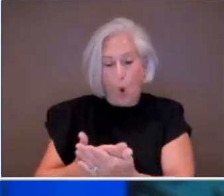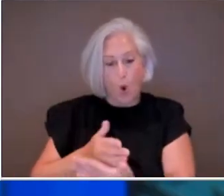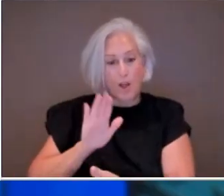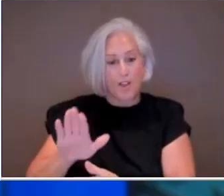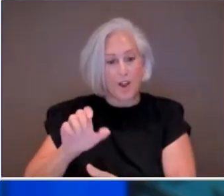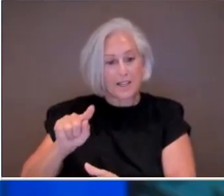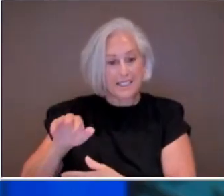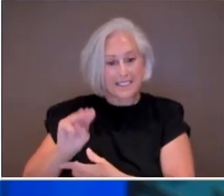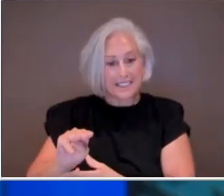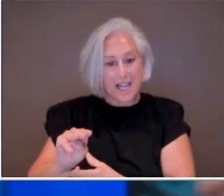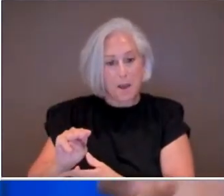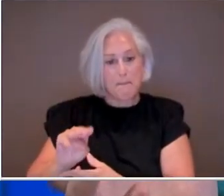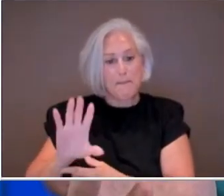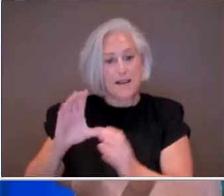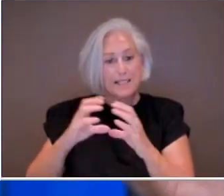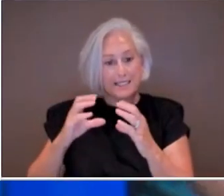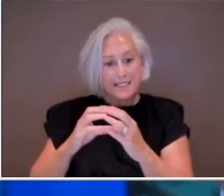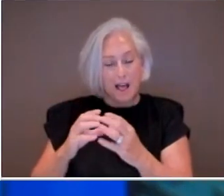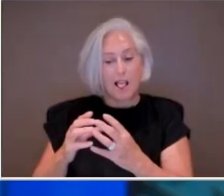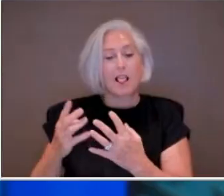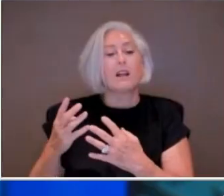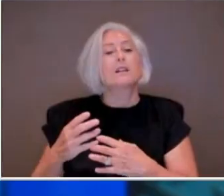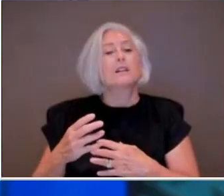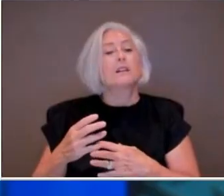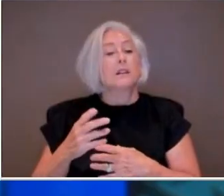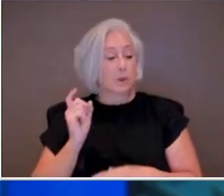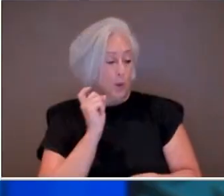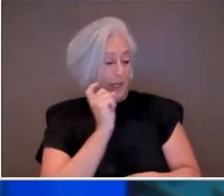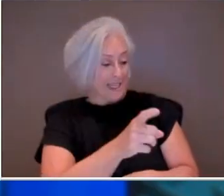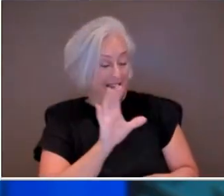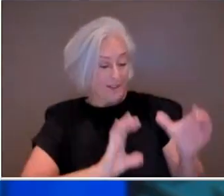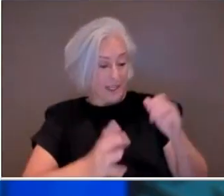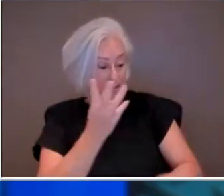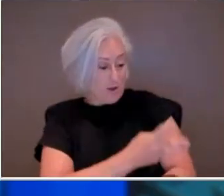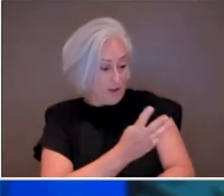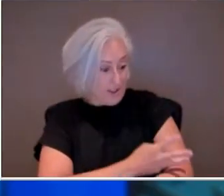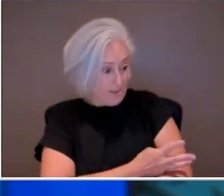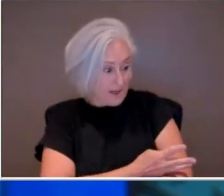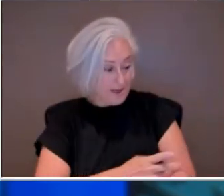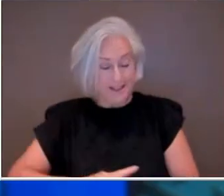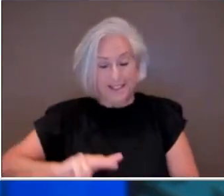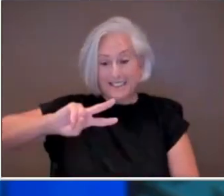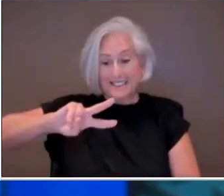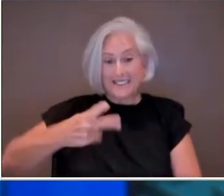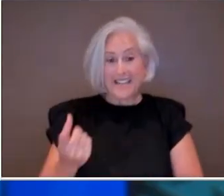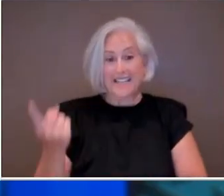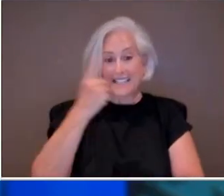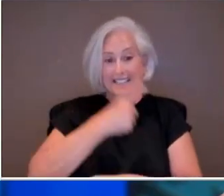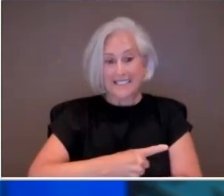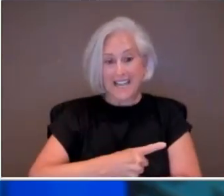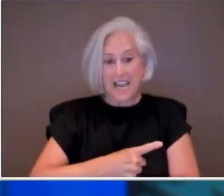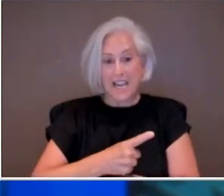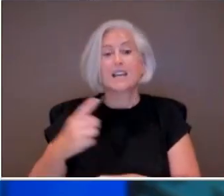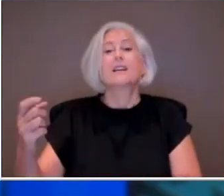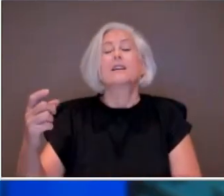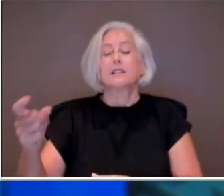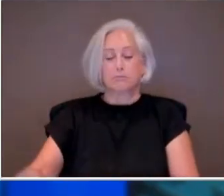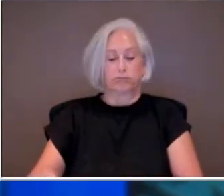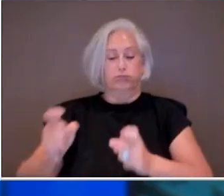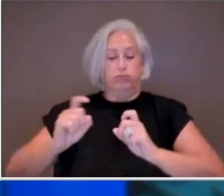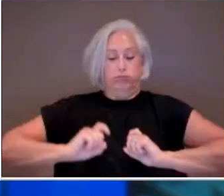chemotherapy, we give the chemotherapy, and then after that, the second day, we give their own stem cells, which it goes back to the bone marrow and rebuild,